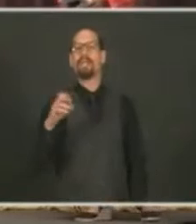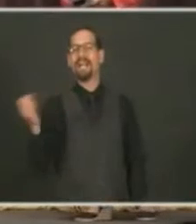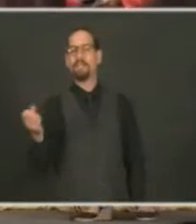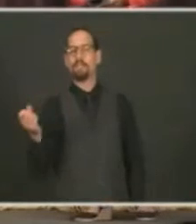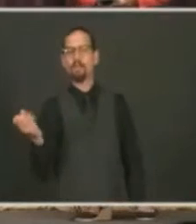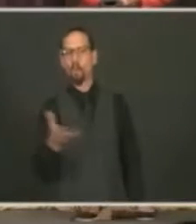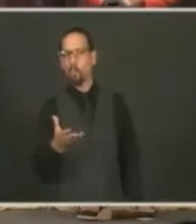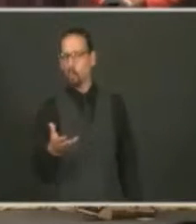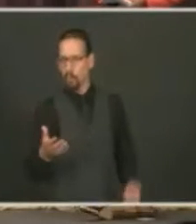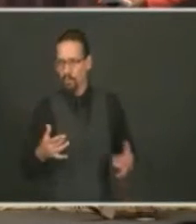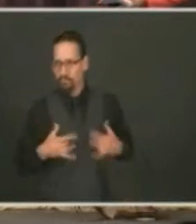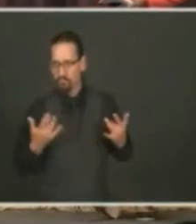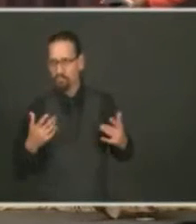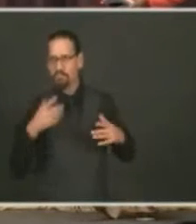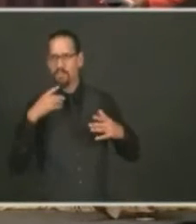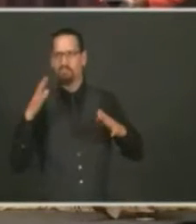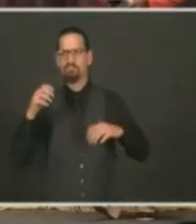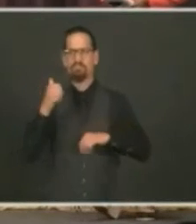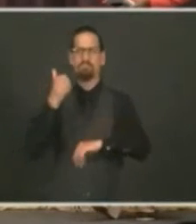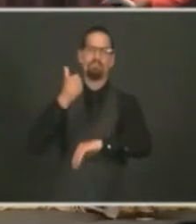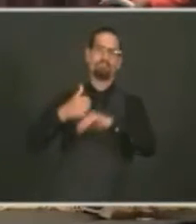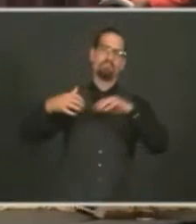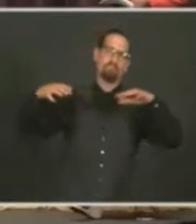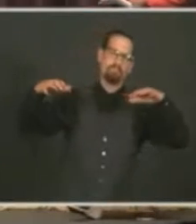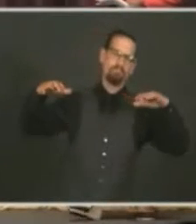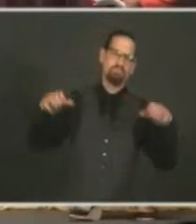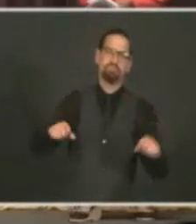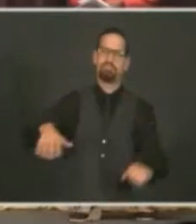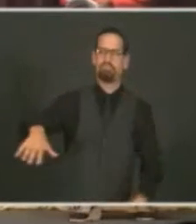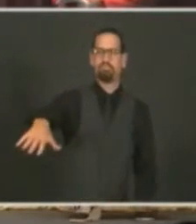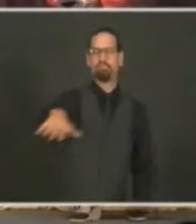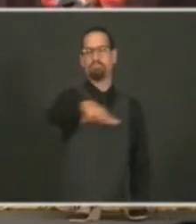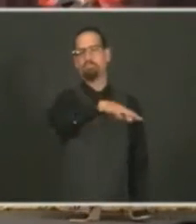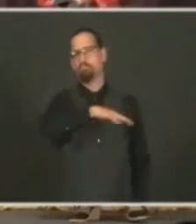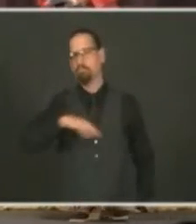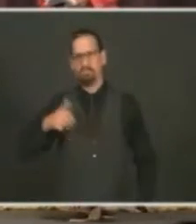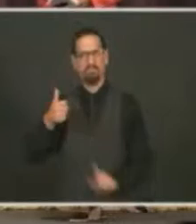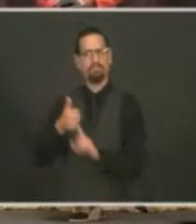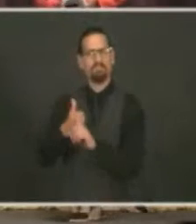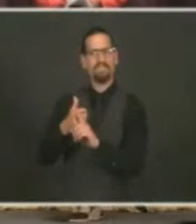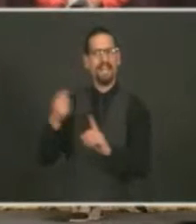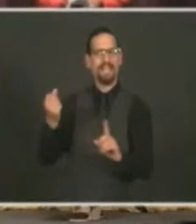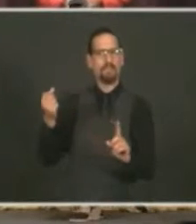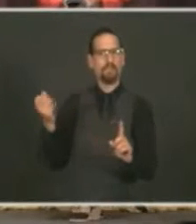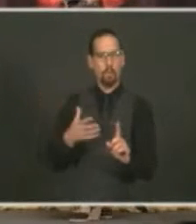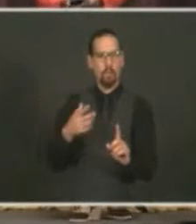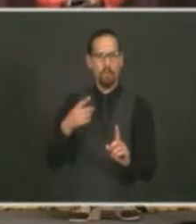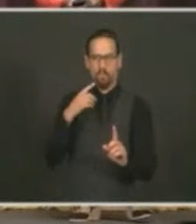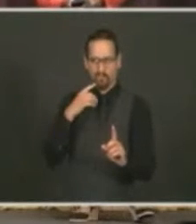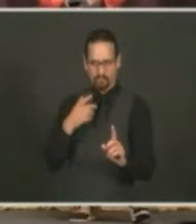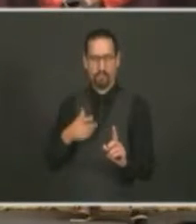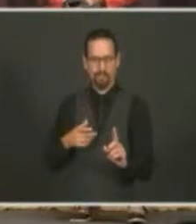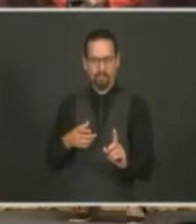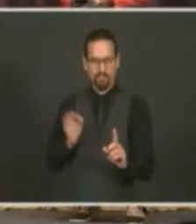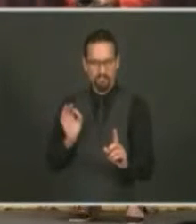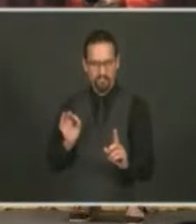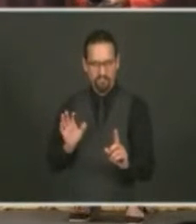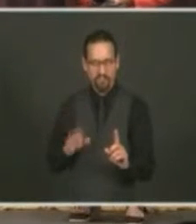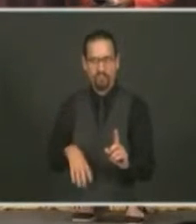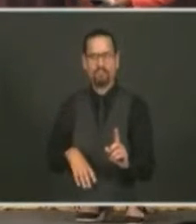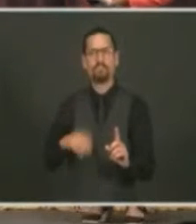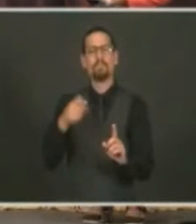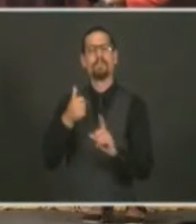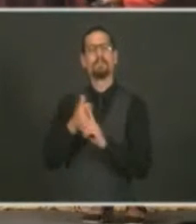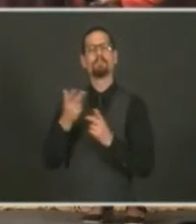monopoly on gaming here in New England. As a result, a significant market advantage in terms of pursuing the consumer